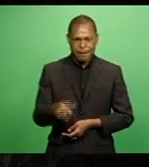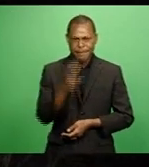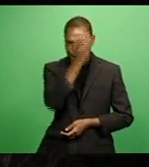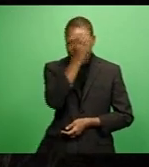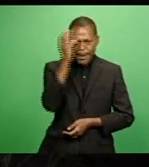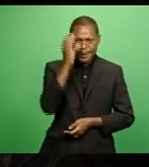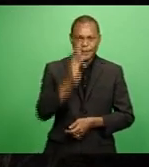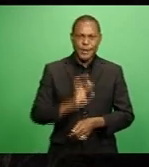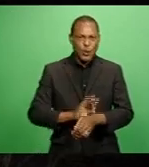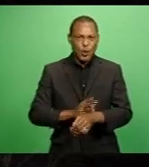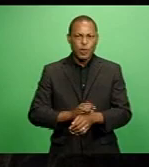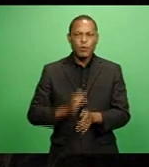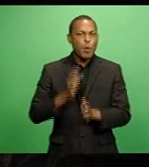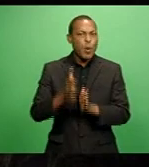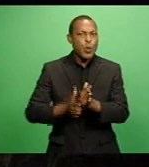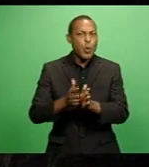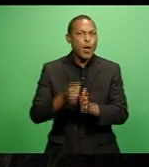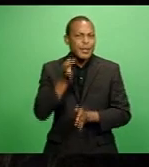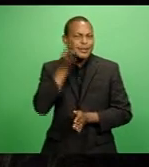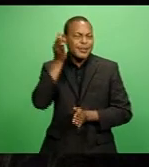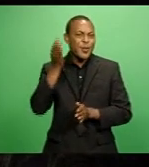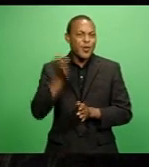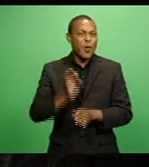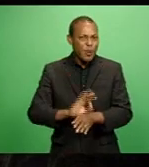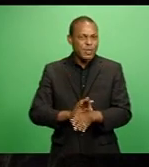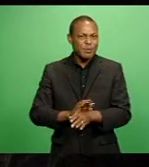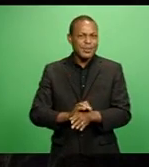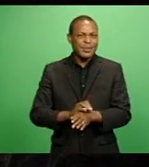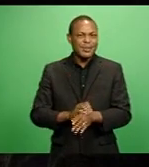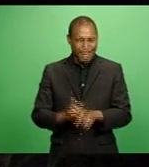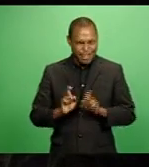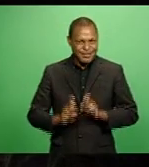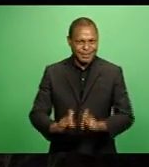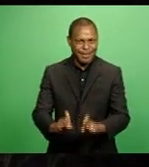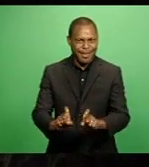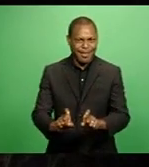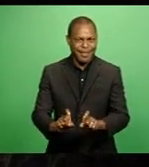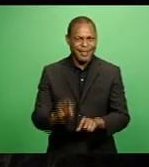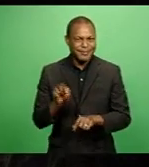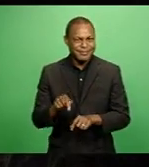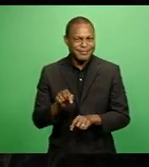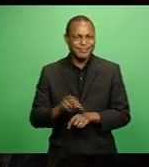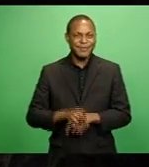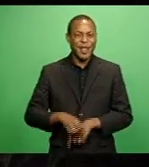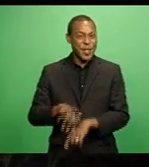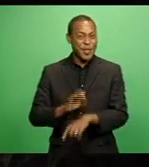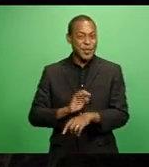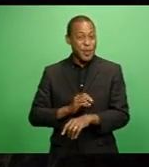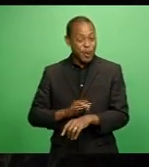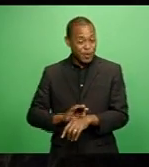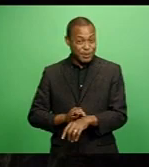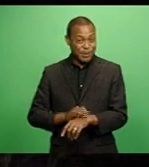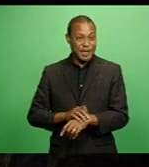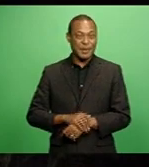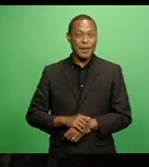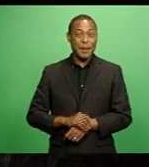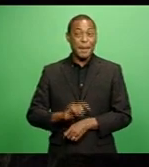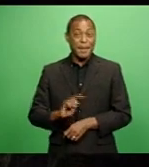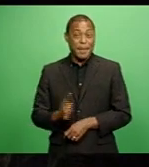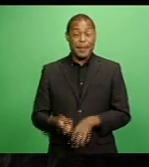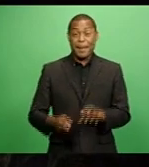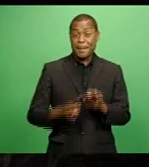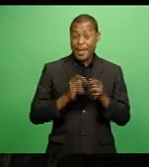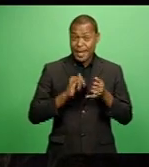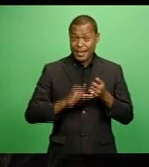the Lotoka and Singatoka hospitals that are based up at the new Navosa hospital. However, the PS for Health says